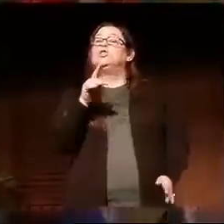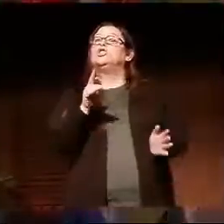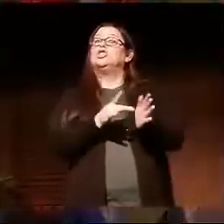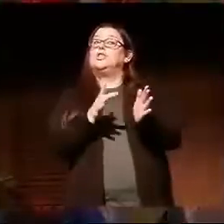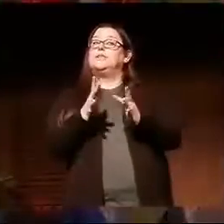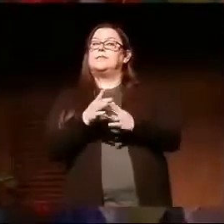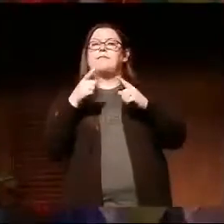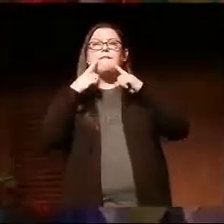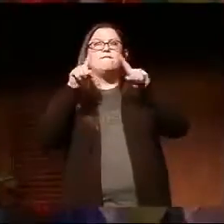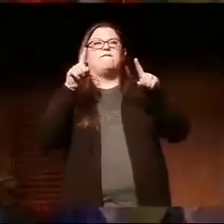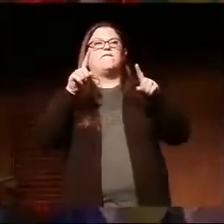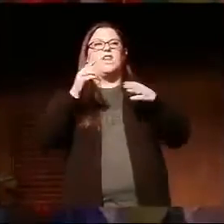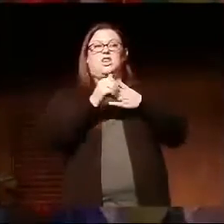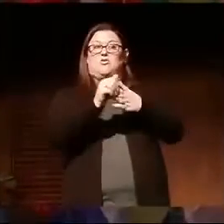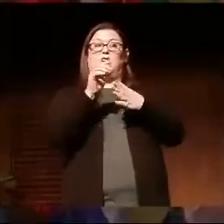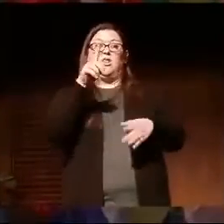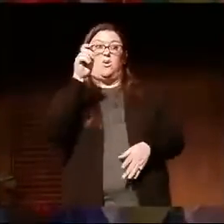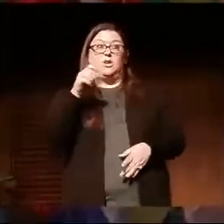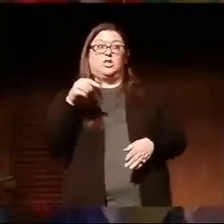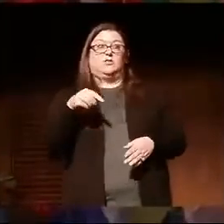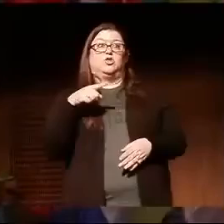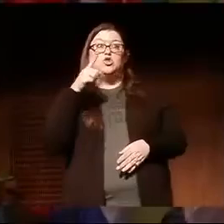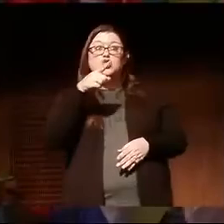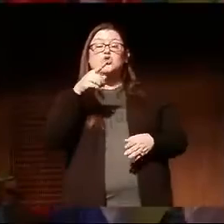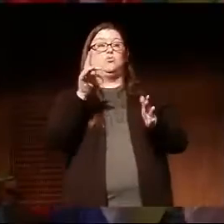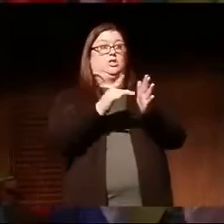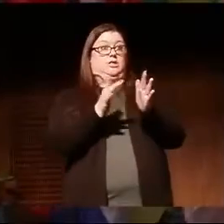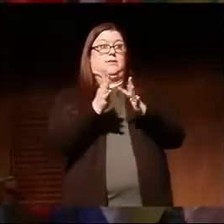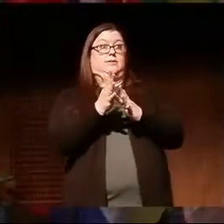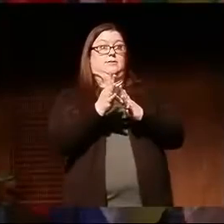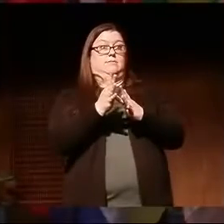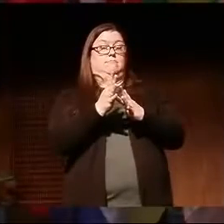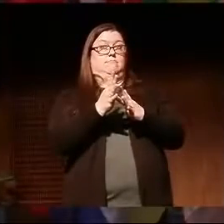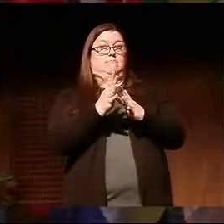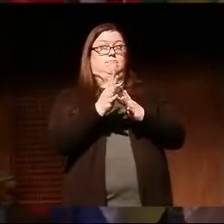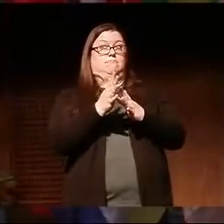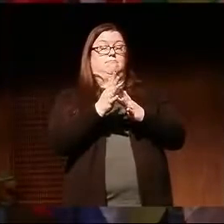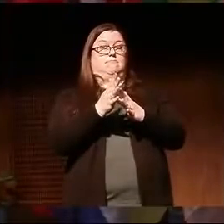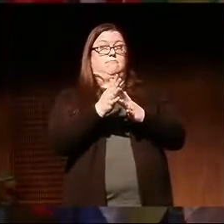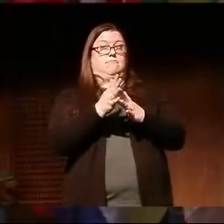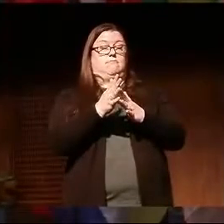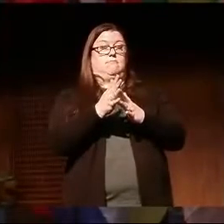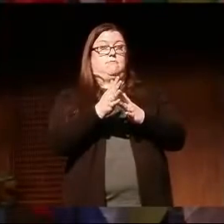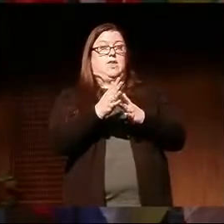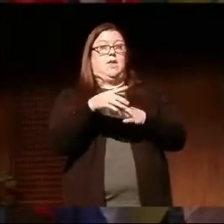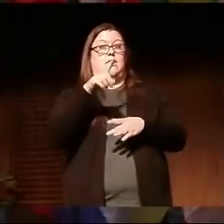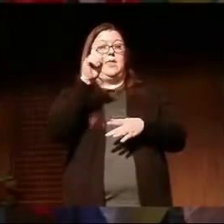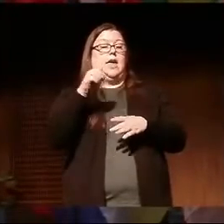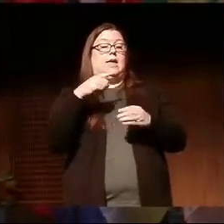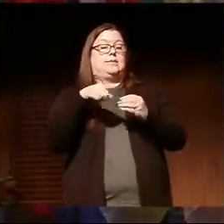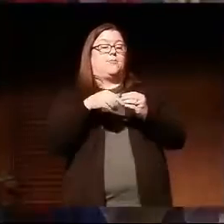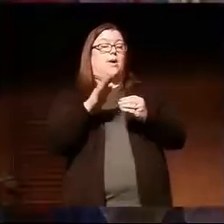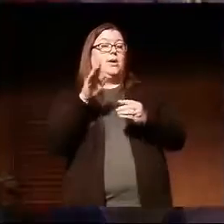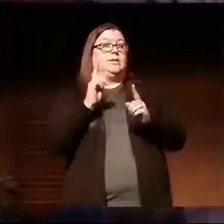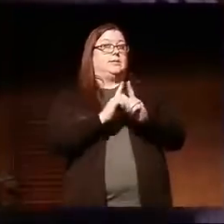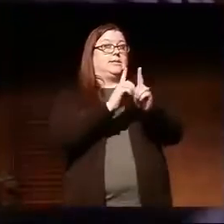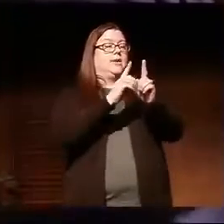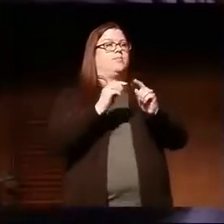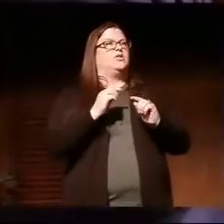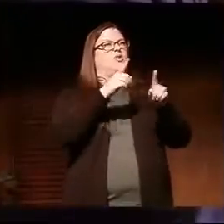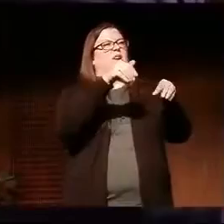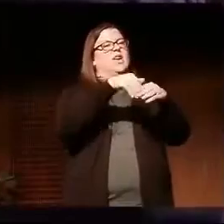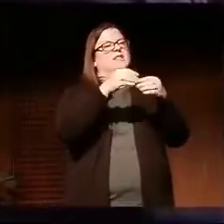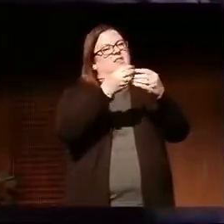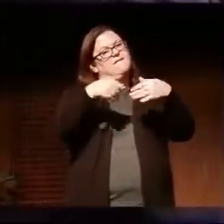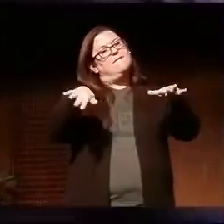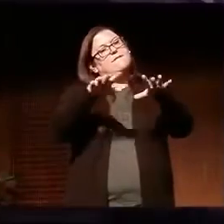their questions to him directly. And they're asking about his disciples who've been going through the fields of grain and